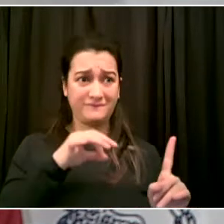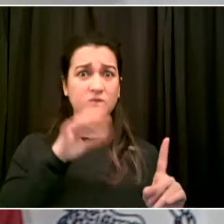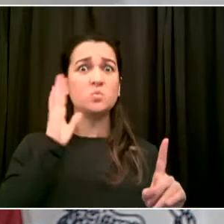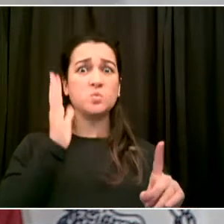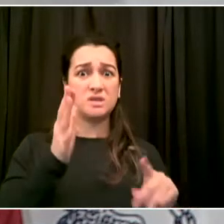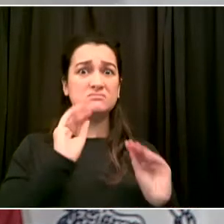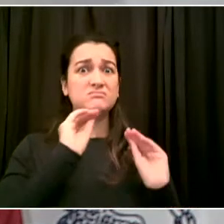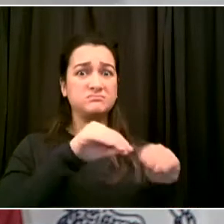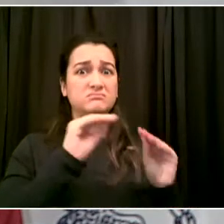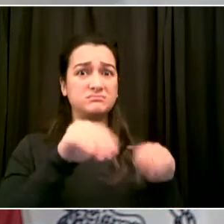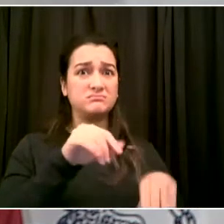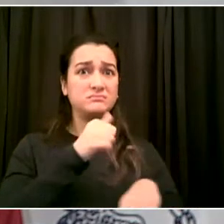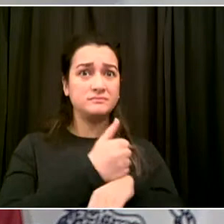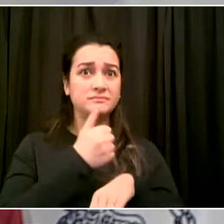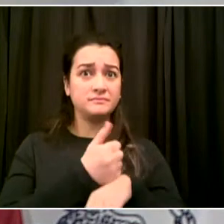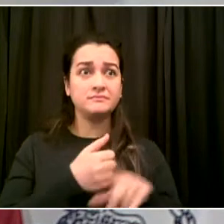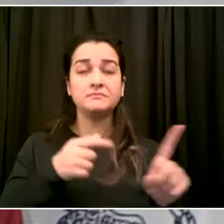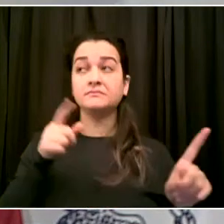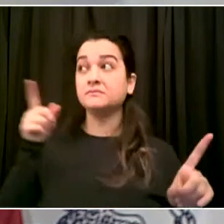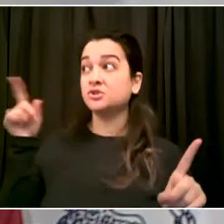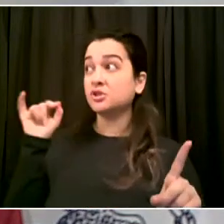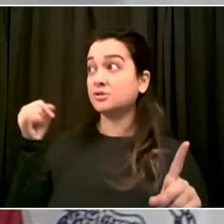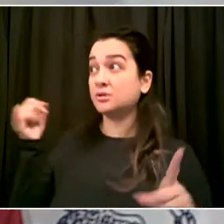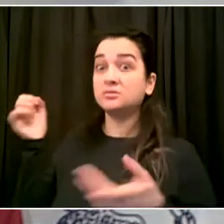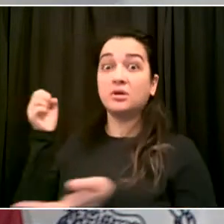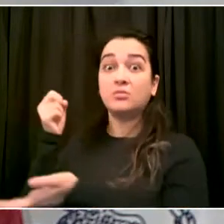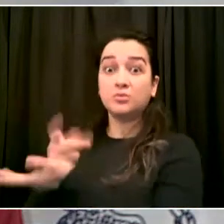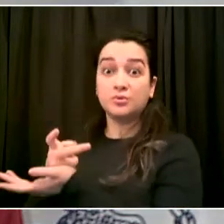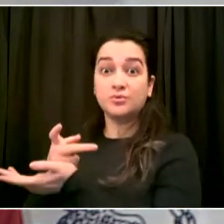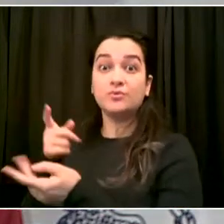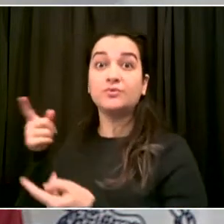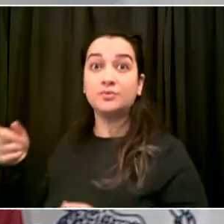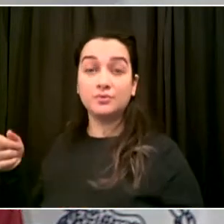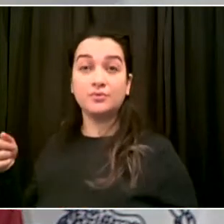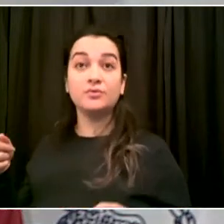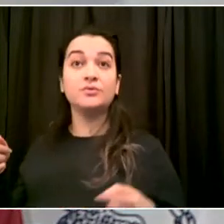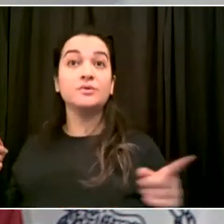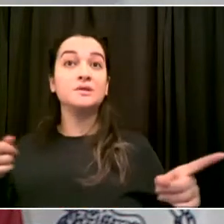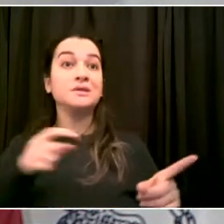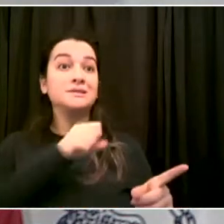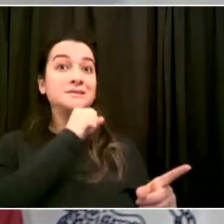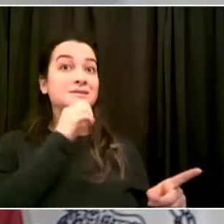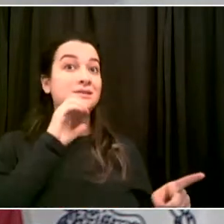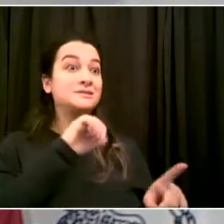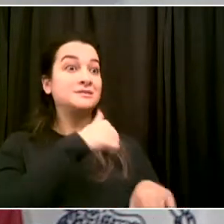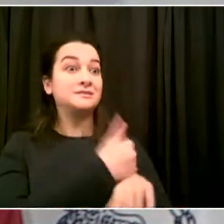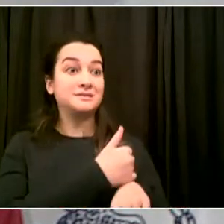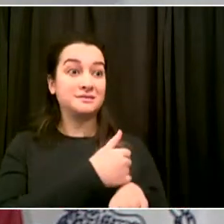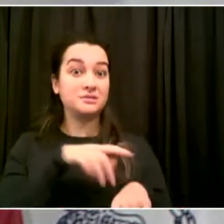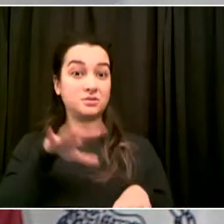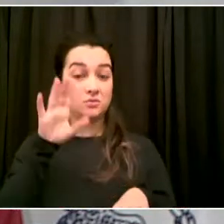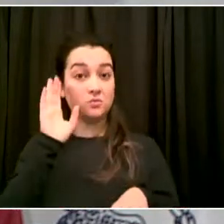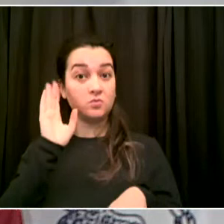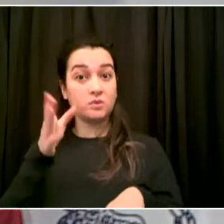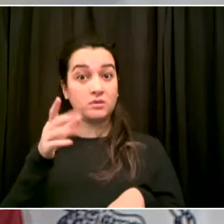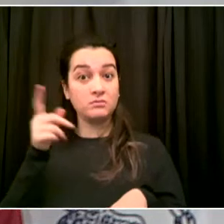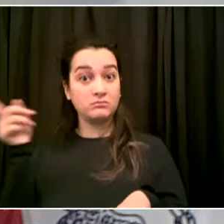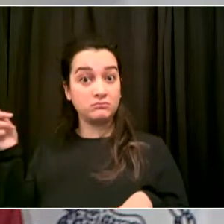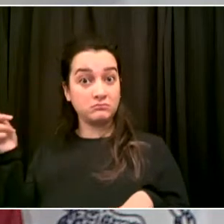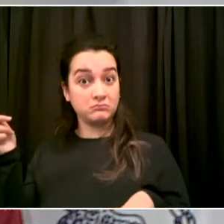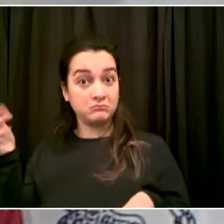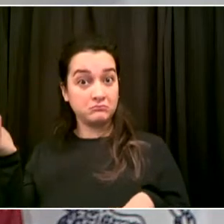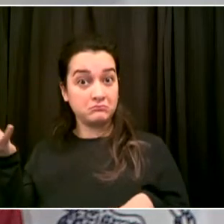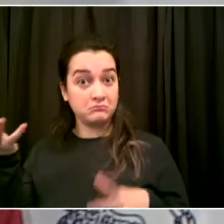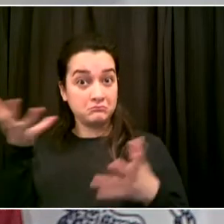those particular older adults? Yeah, I'll turn to Dr. Choksi and Dr. Long. Look, the